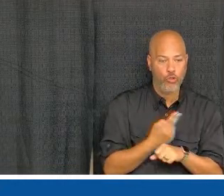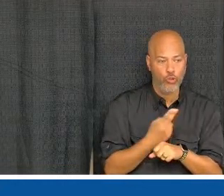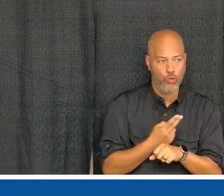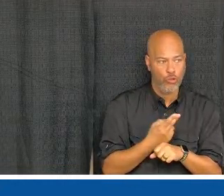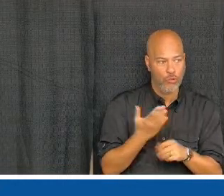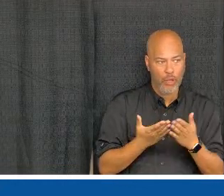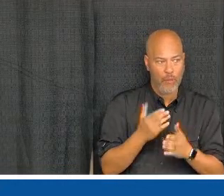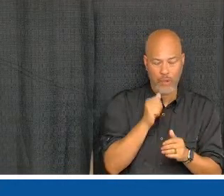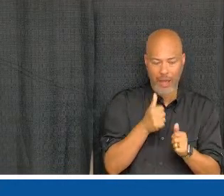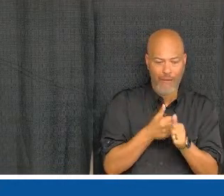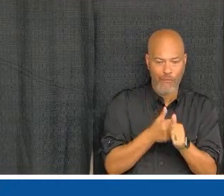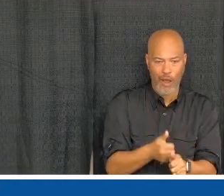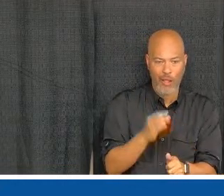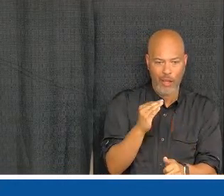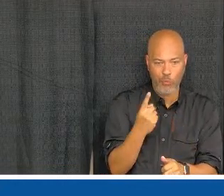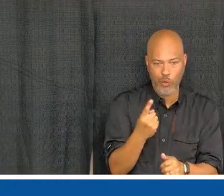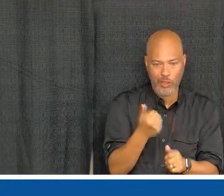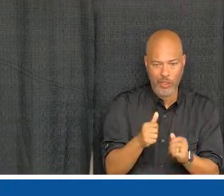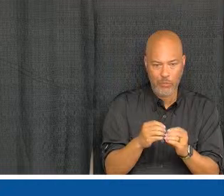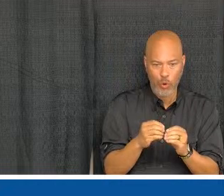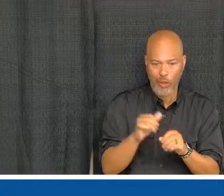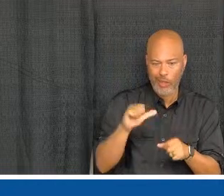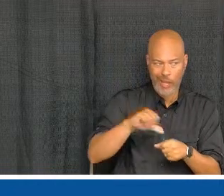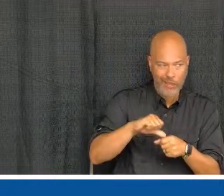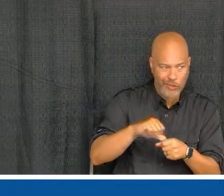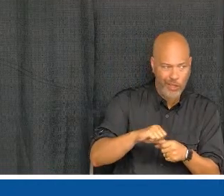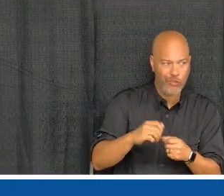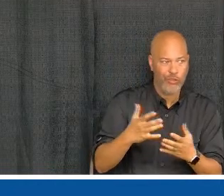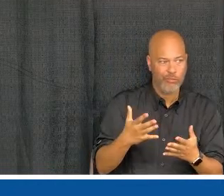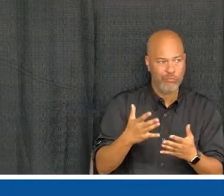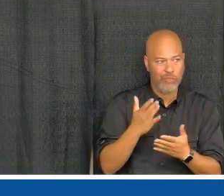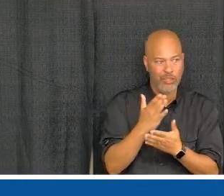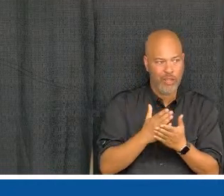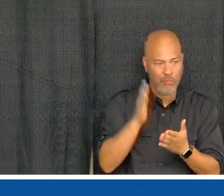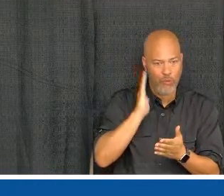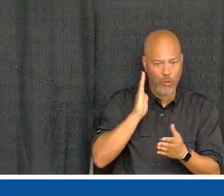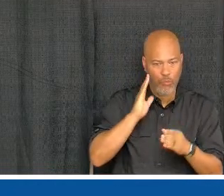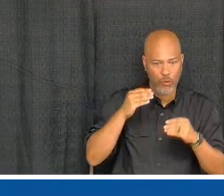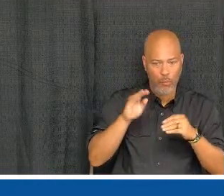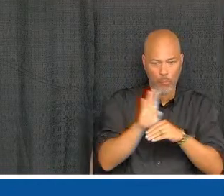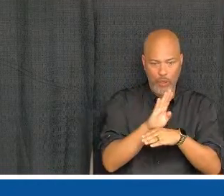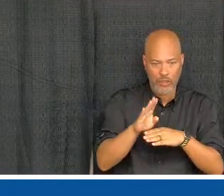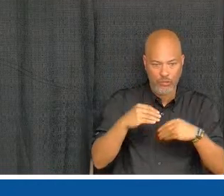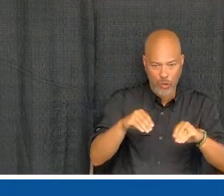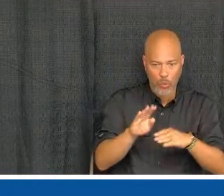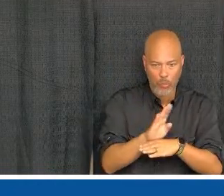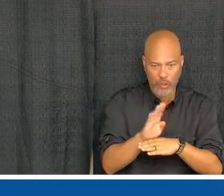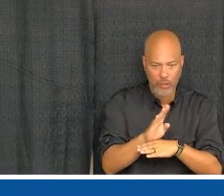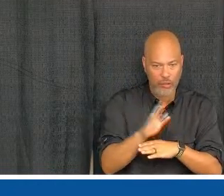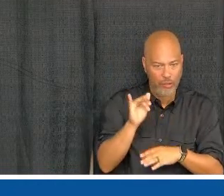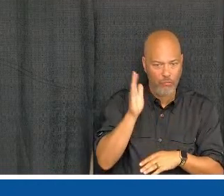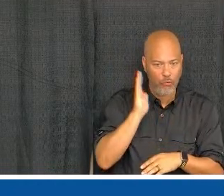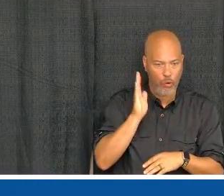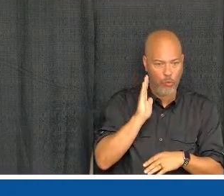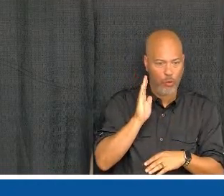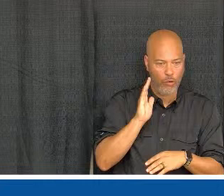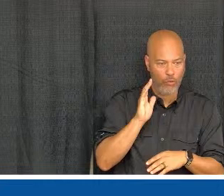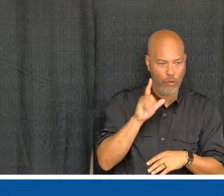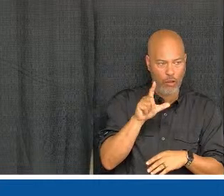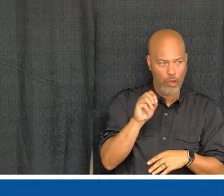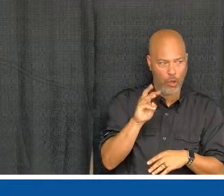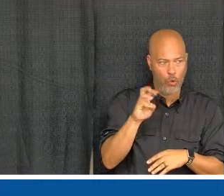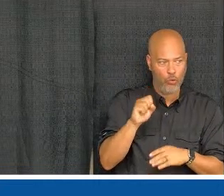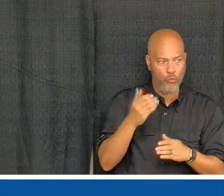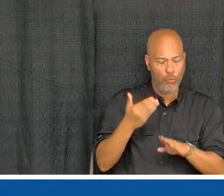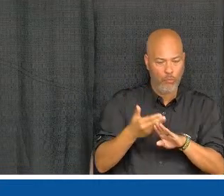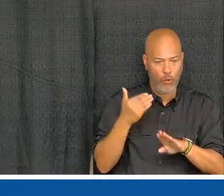don't follow M1 anymore, the gas stations, some of the former retail buildings that are out there. This is the former location of Lowe's before